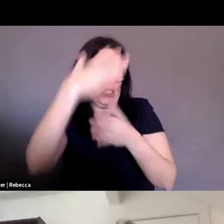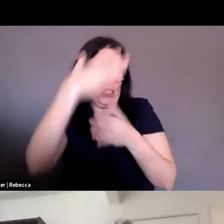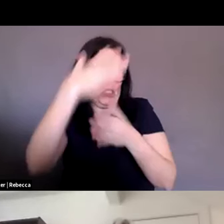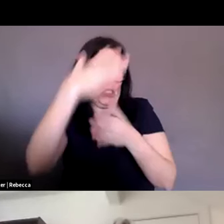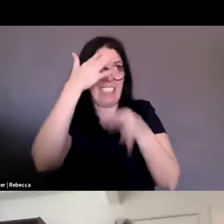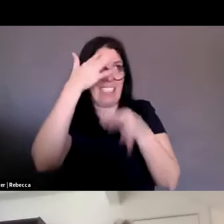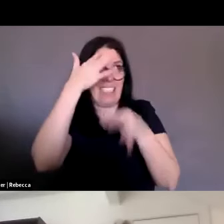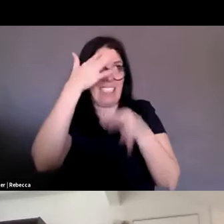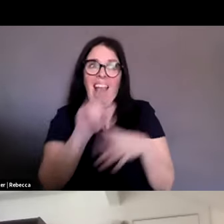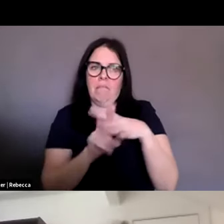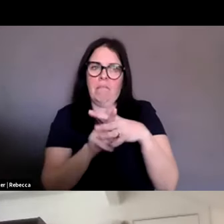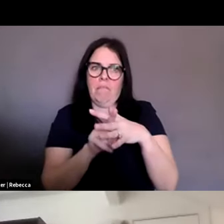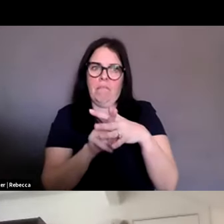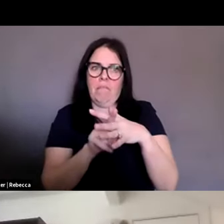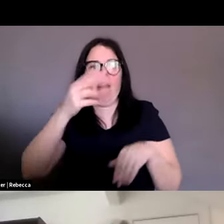problem.